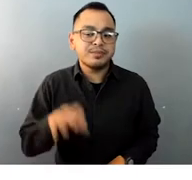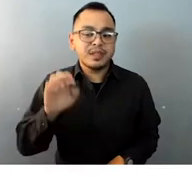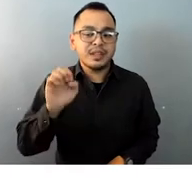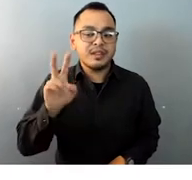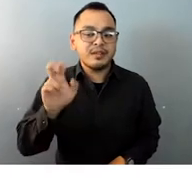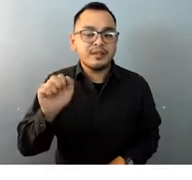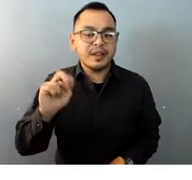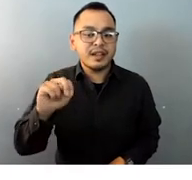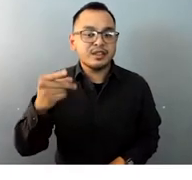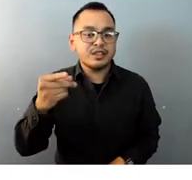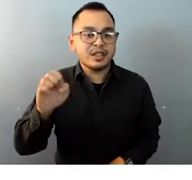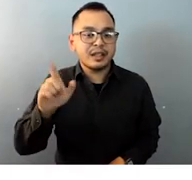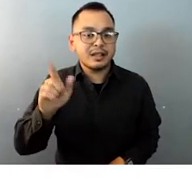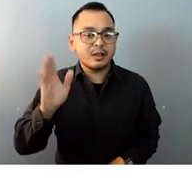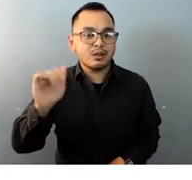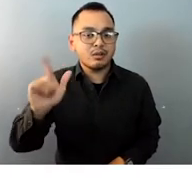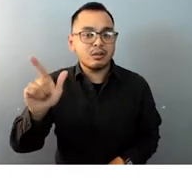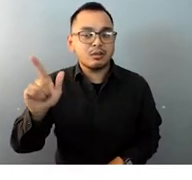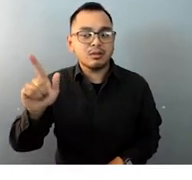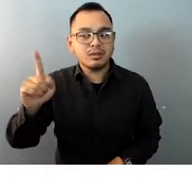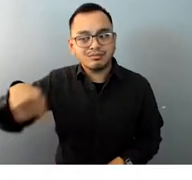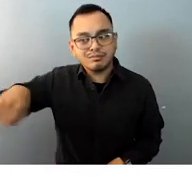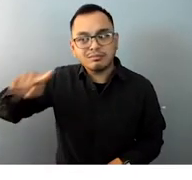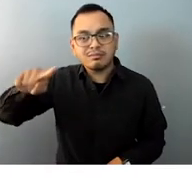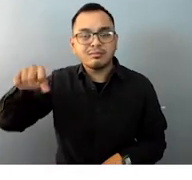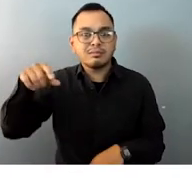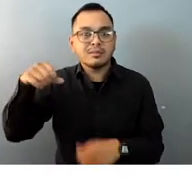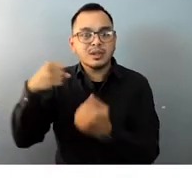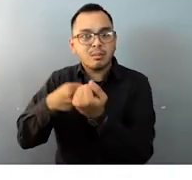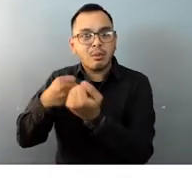with the evangelical support of